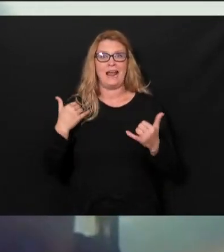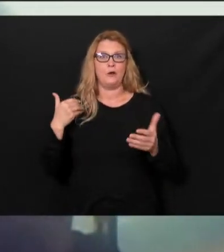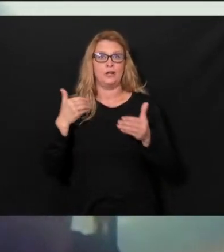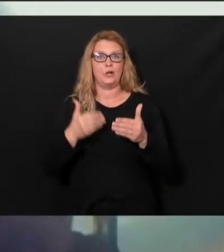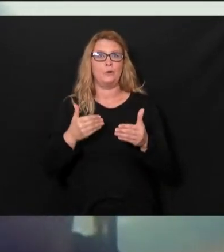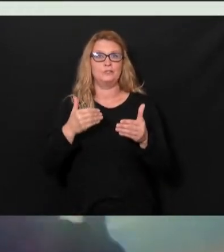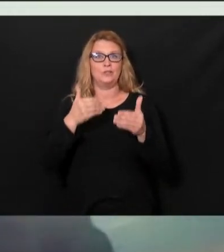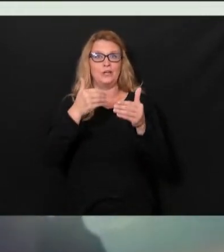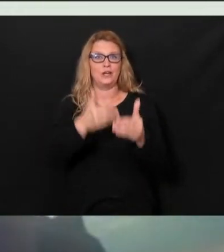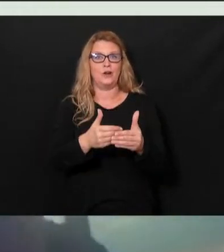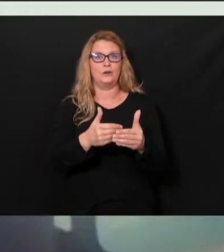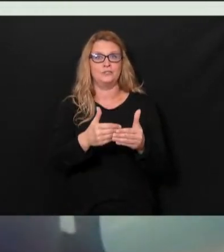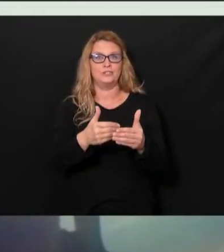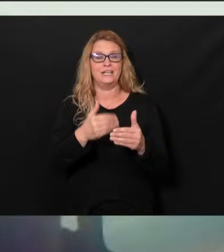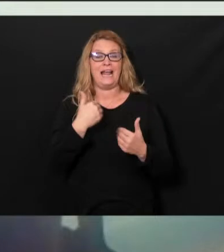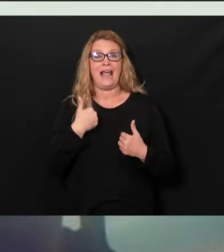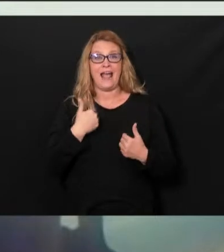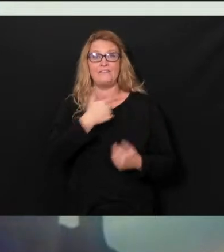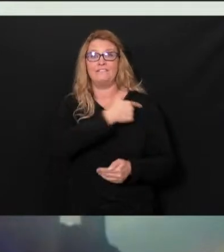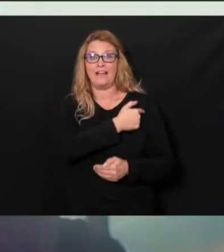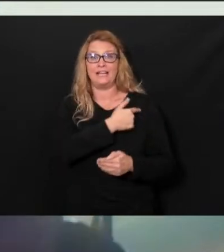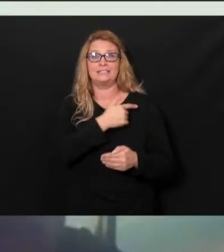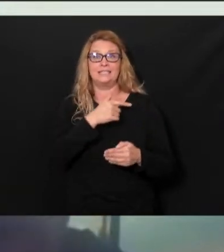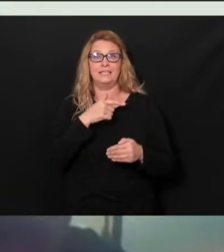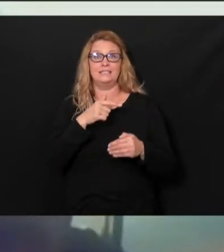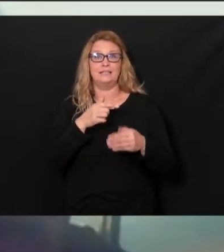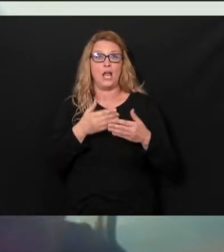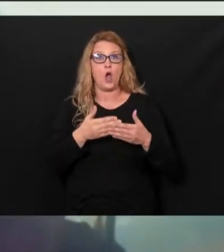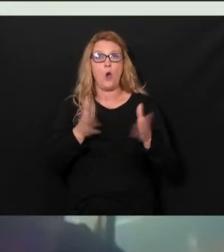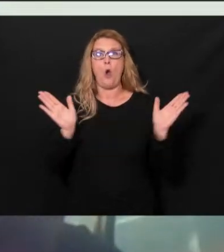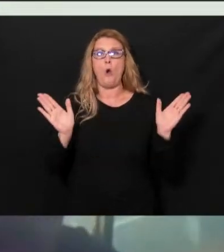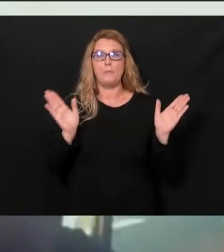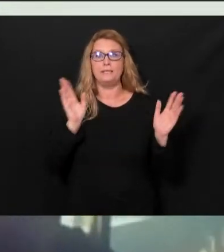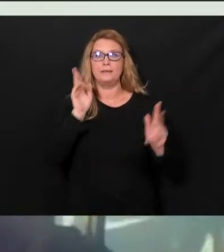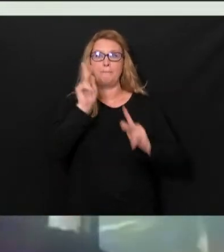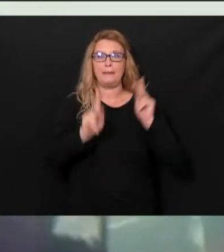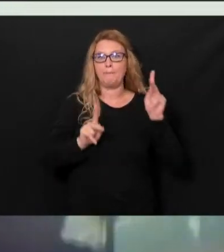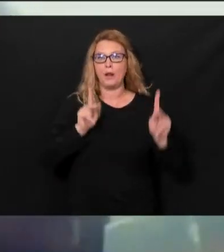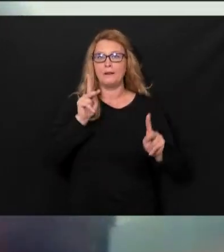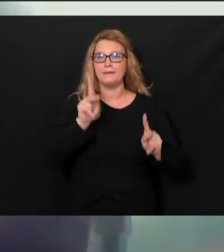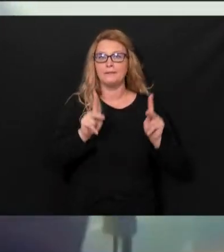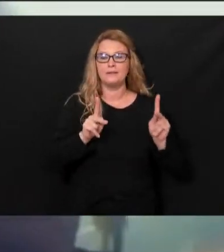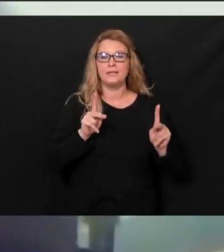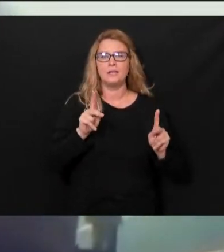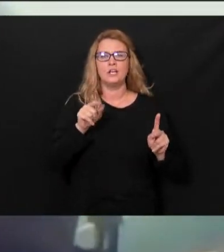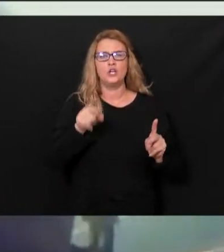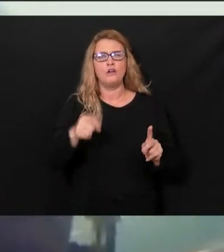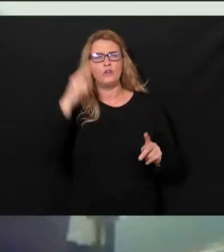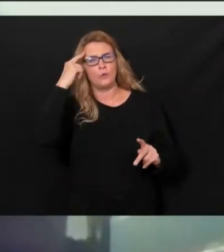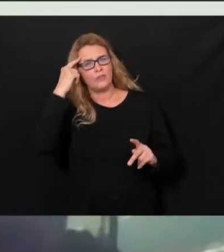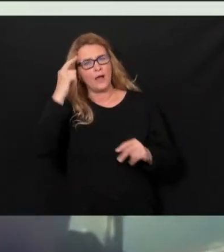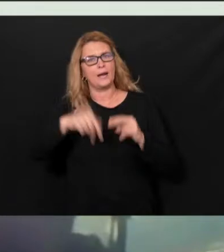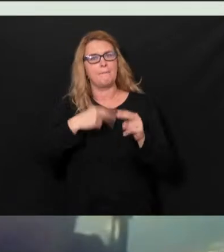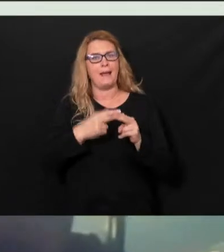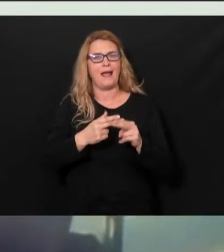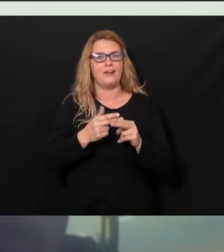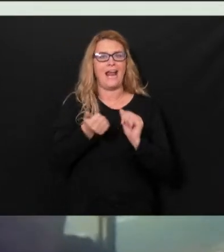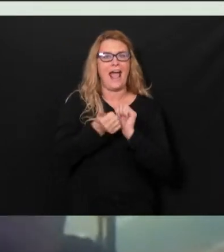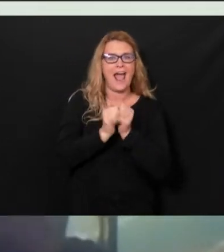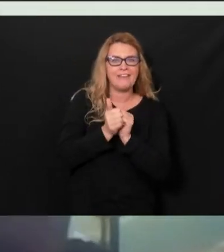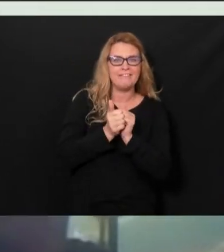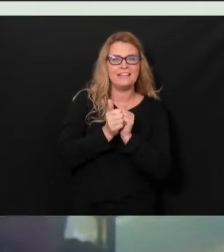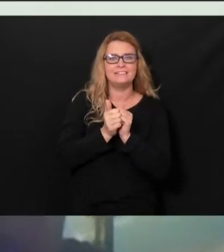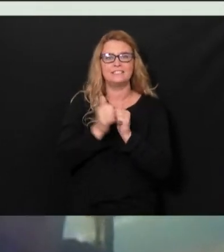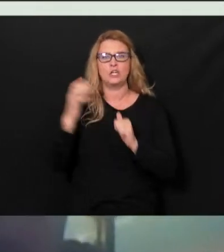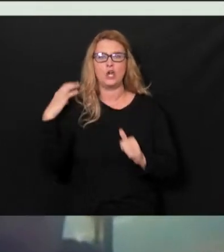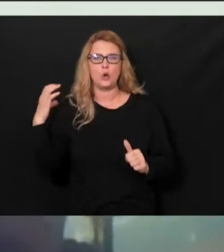the vaccine accessible to the general population, but have you considered athletes, coaches, or any athletic personnel to maybe